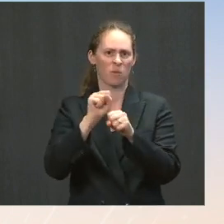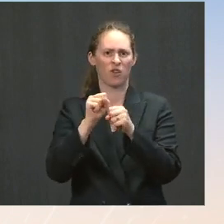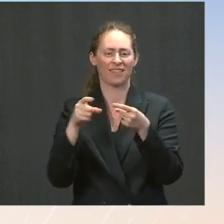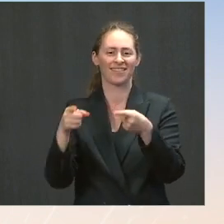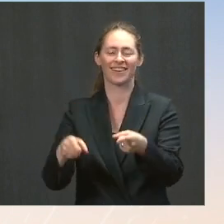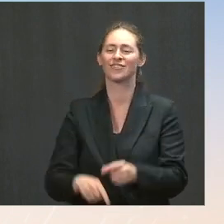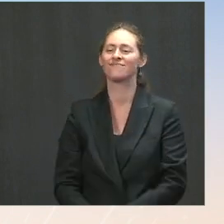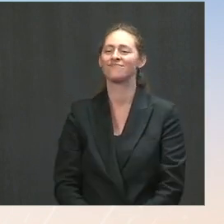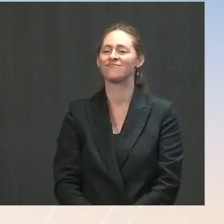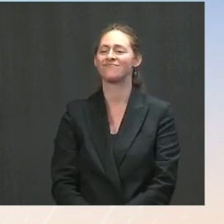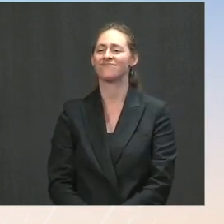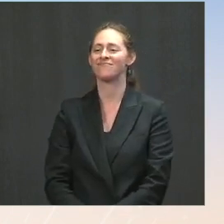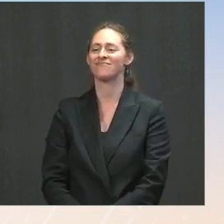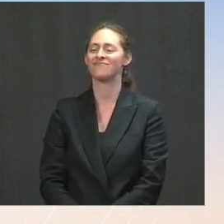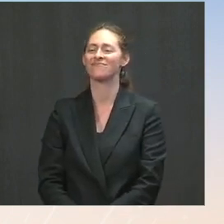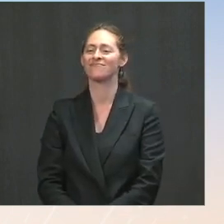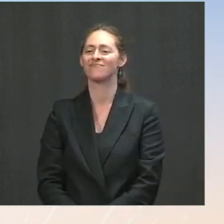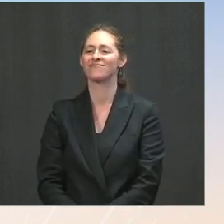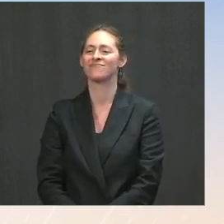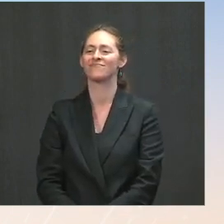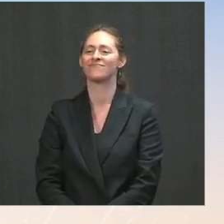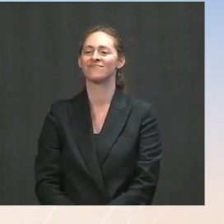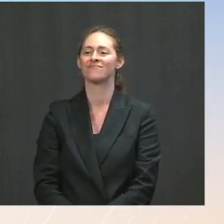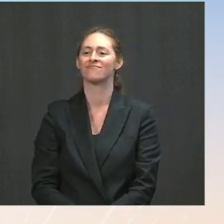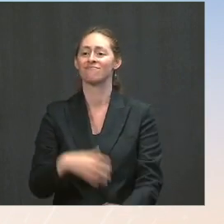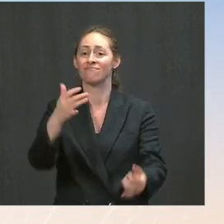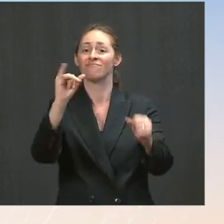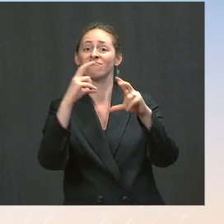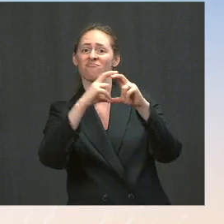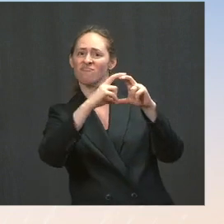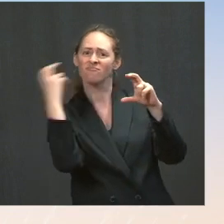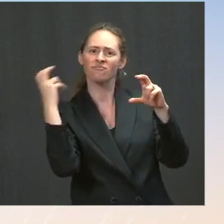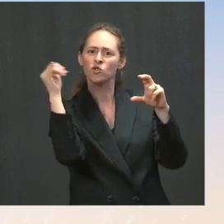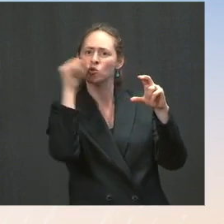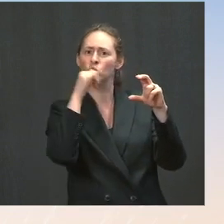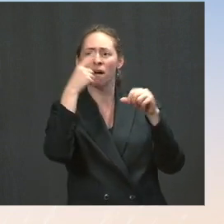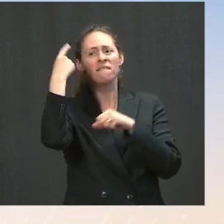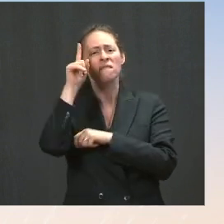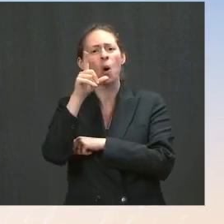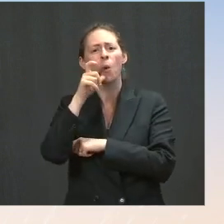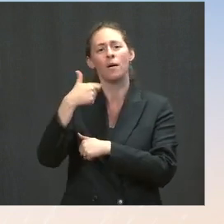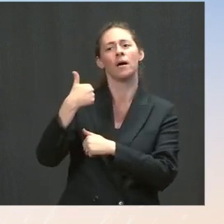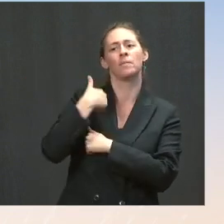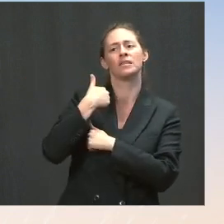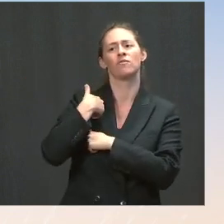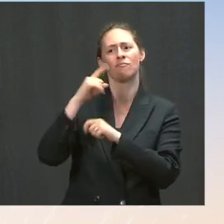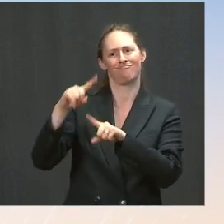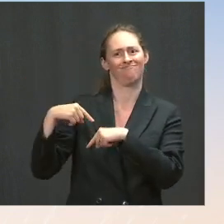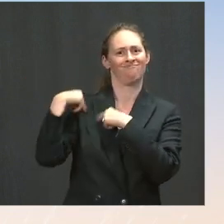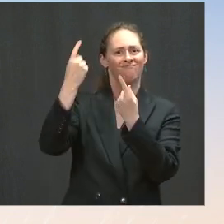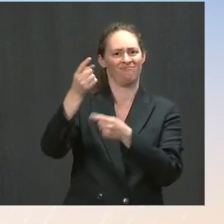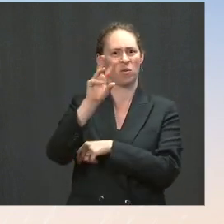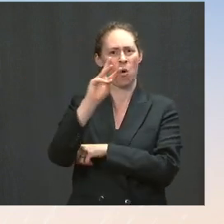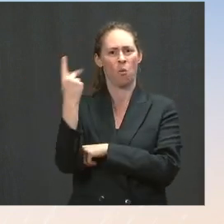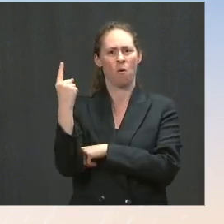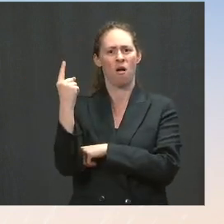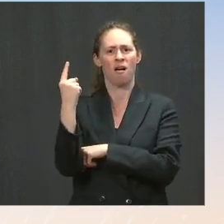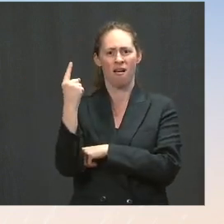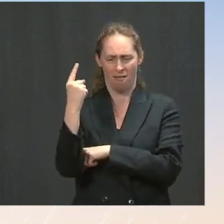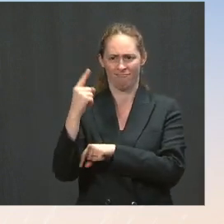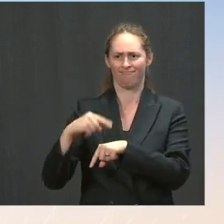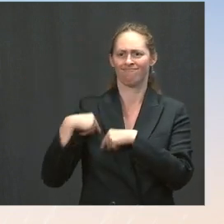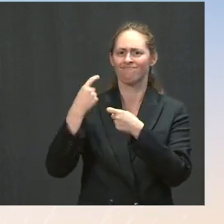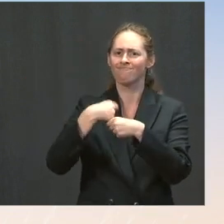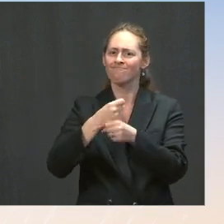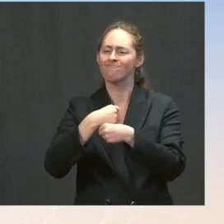military since at least World War I. There are more than 1,500 Mack trucks in the federal fleets used by both military and civilian agencies. He'll